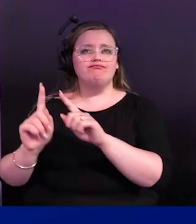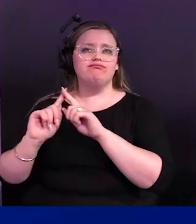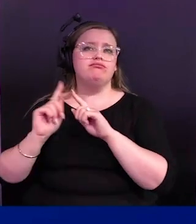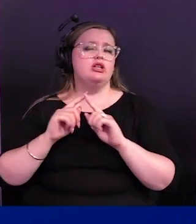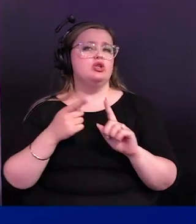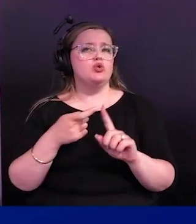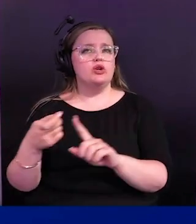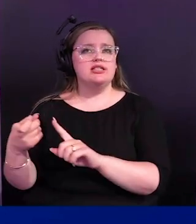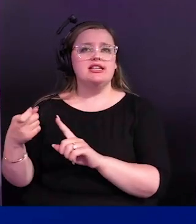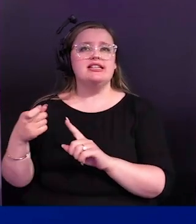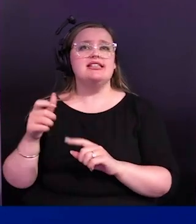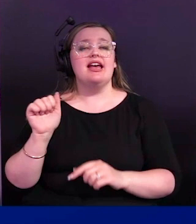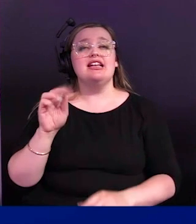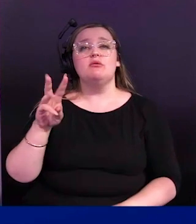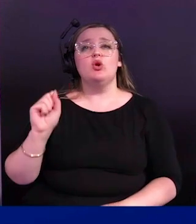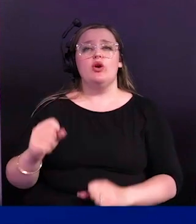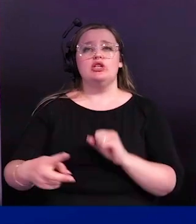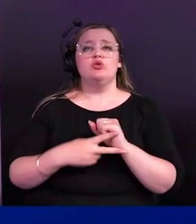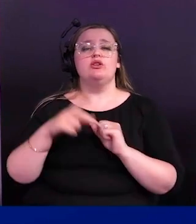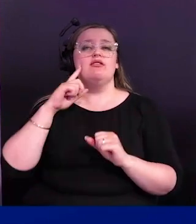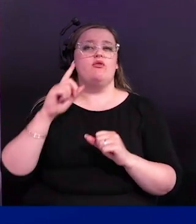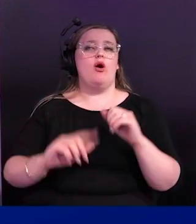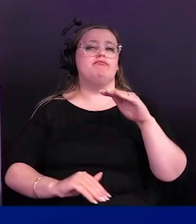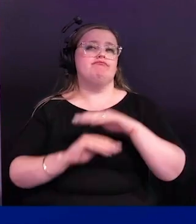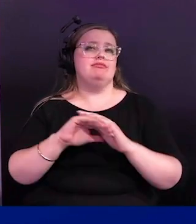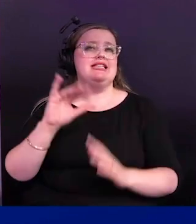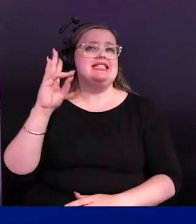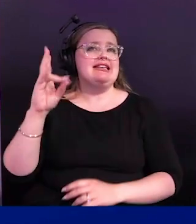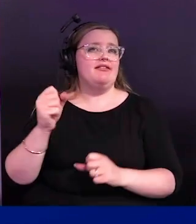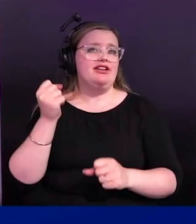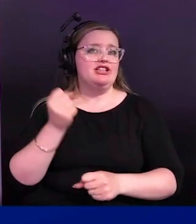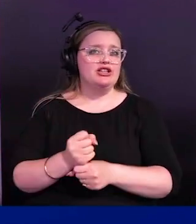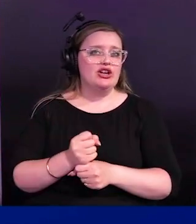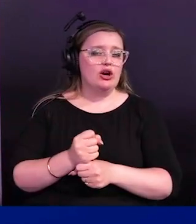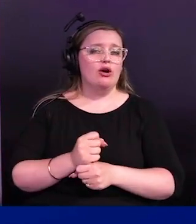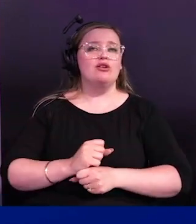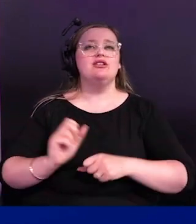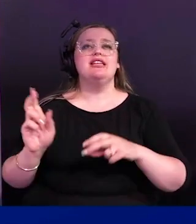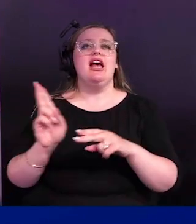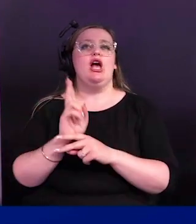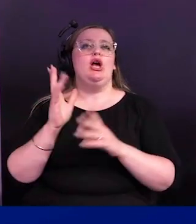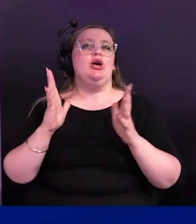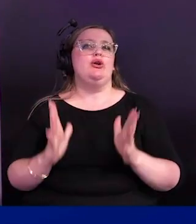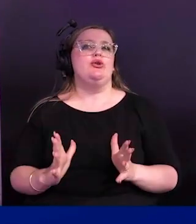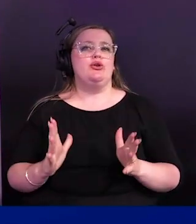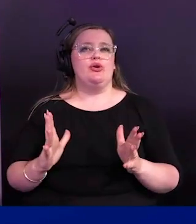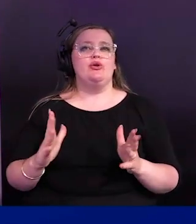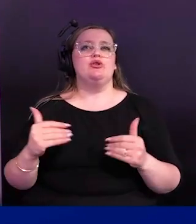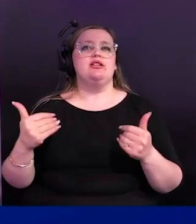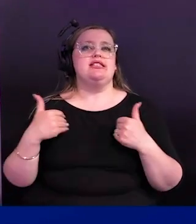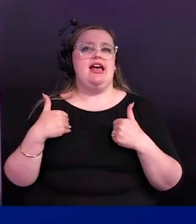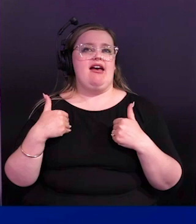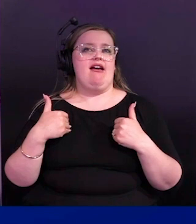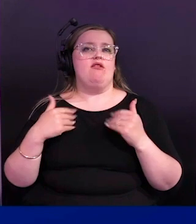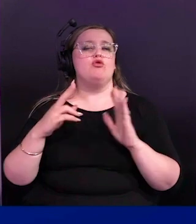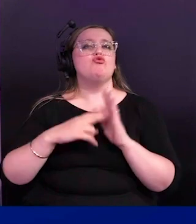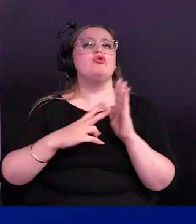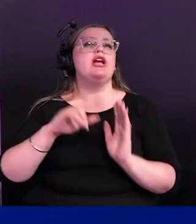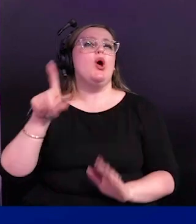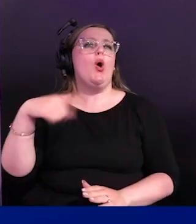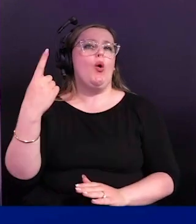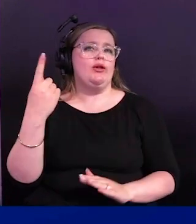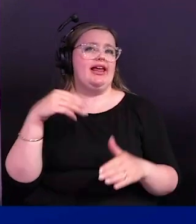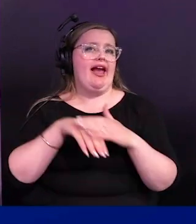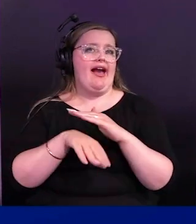immutably store this data for up to 7 years. And users are getting read-only access to it, so nobody can basically meddle with